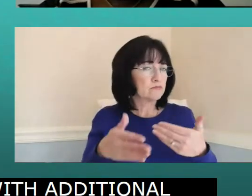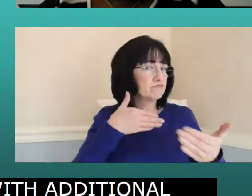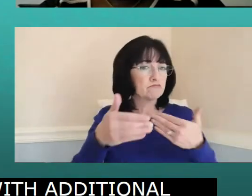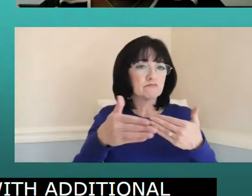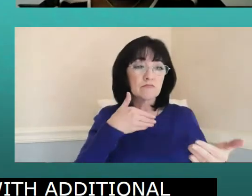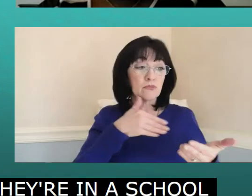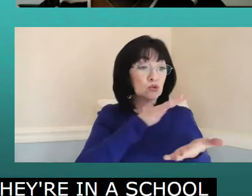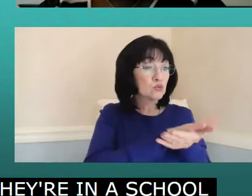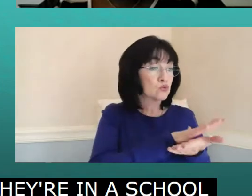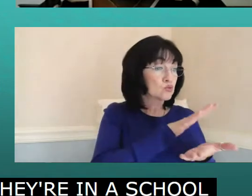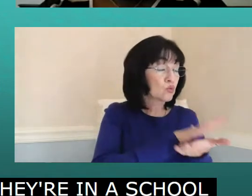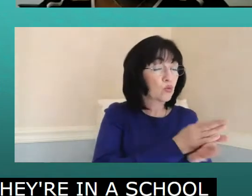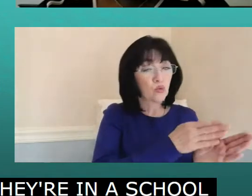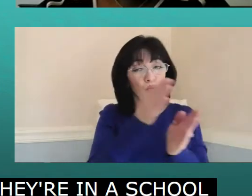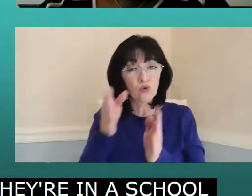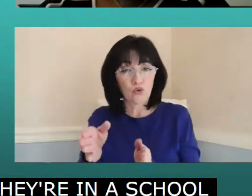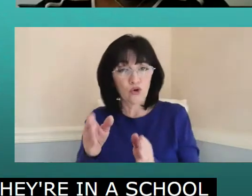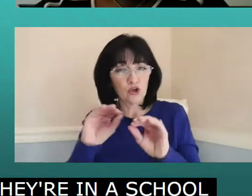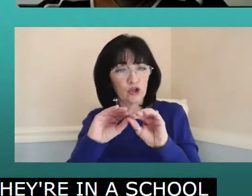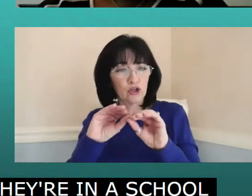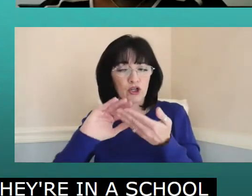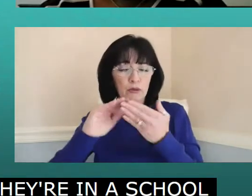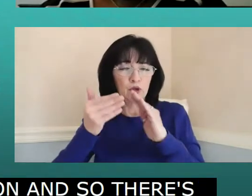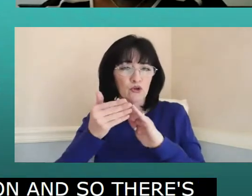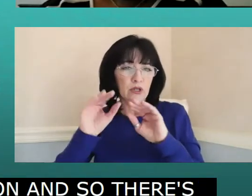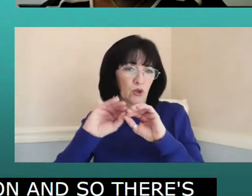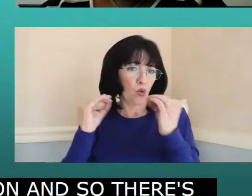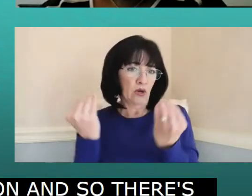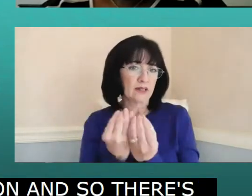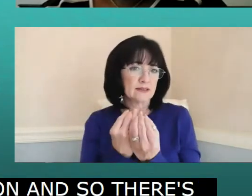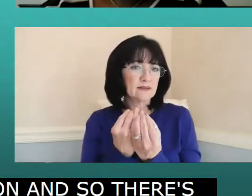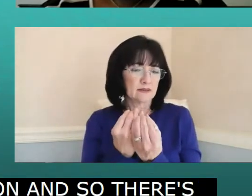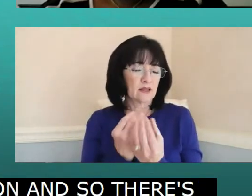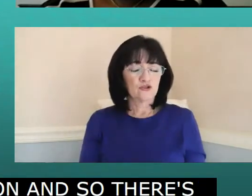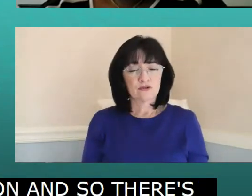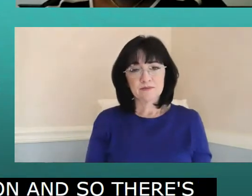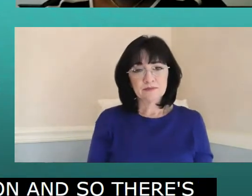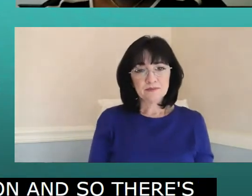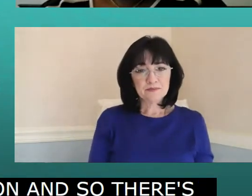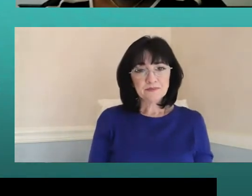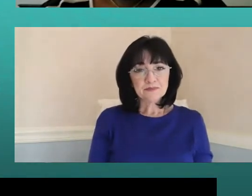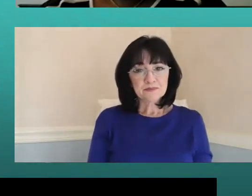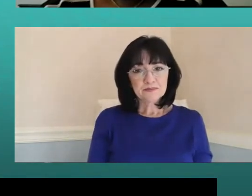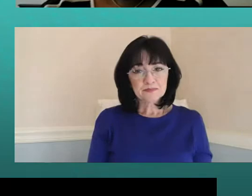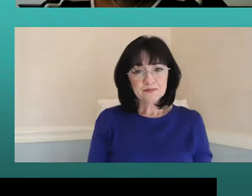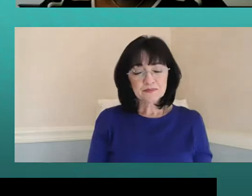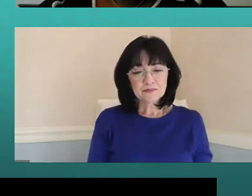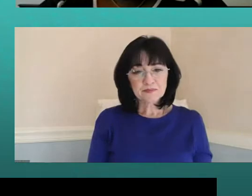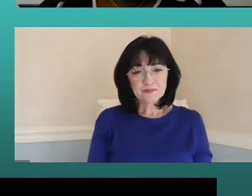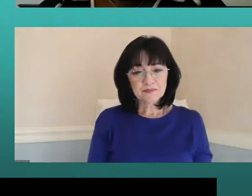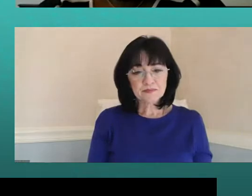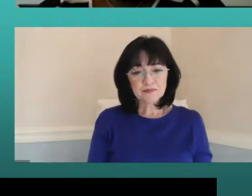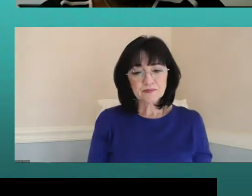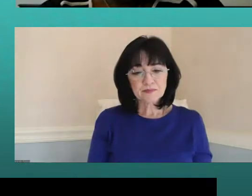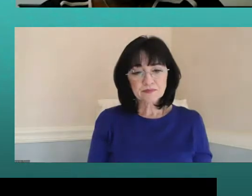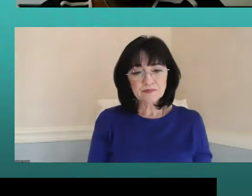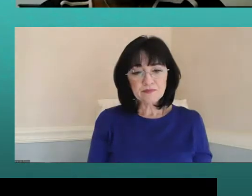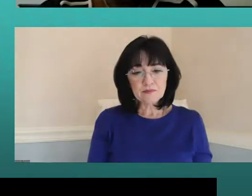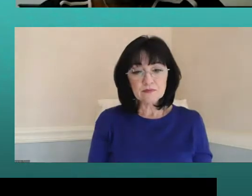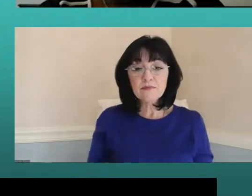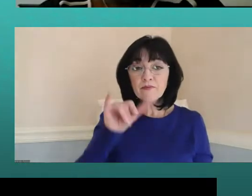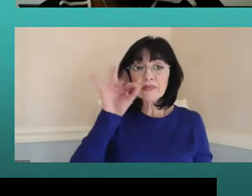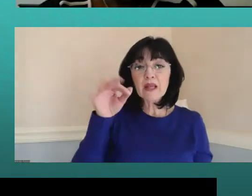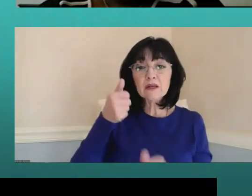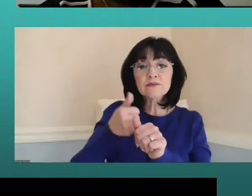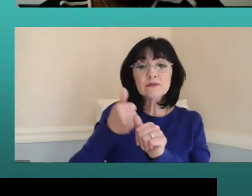so there's those opportunities available. And if a community